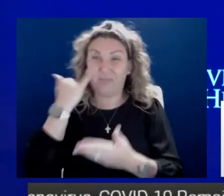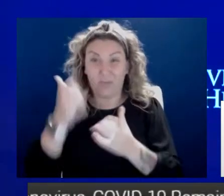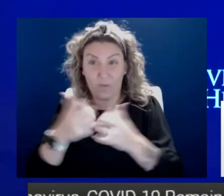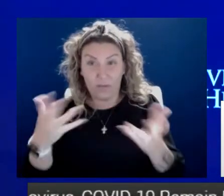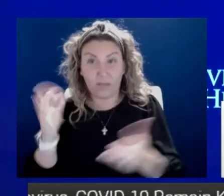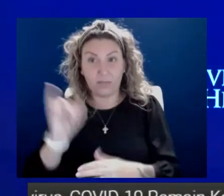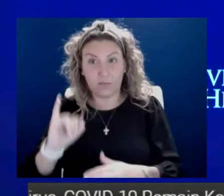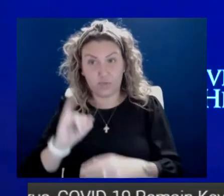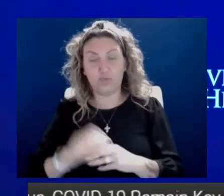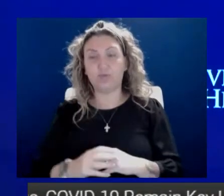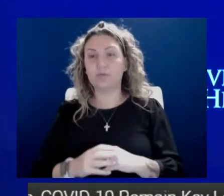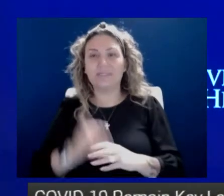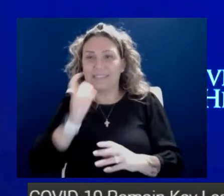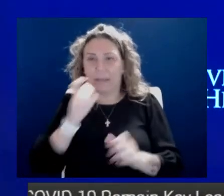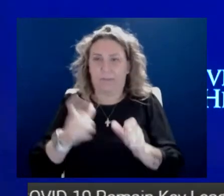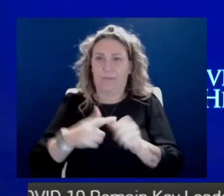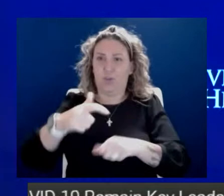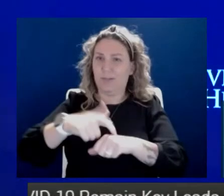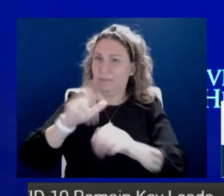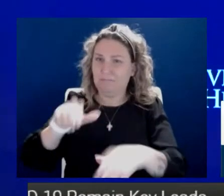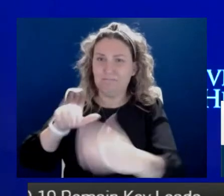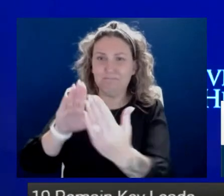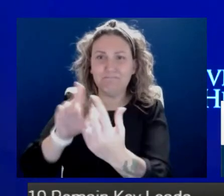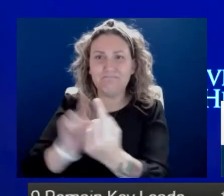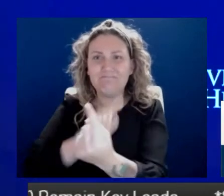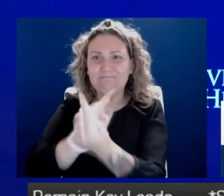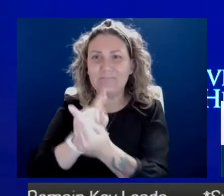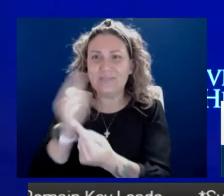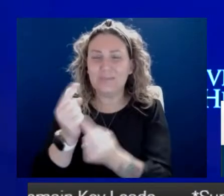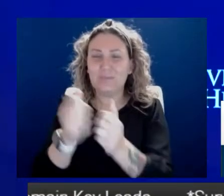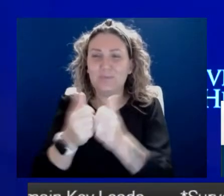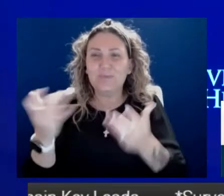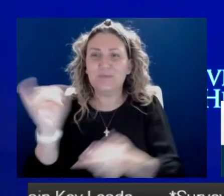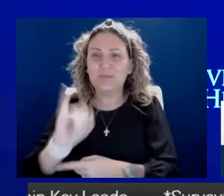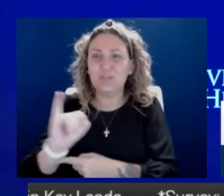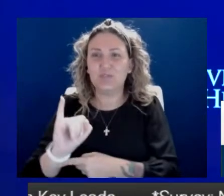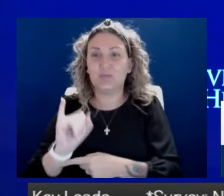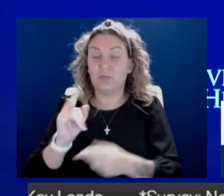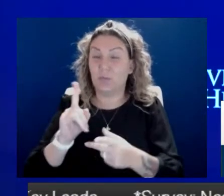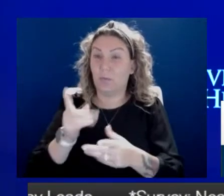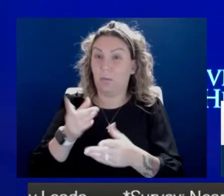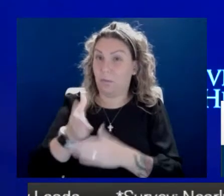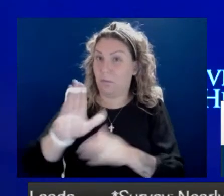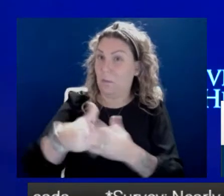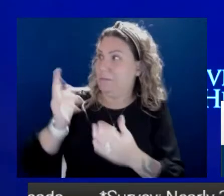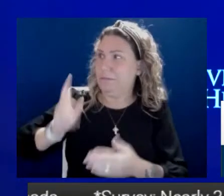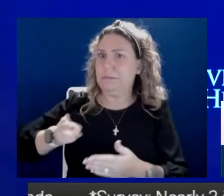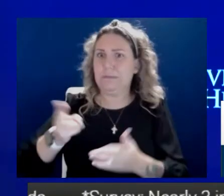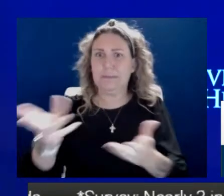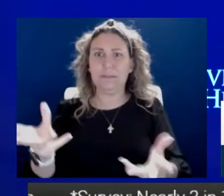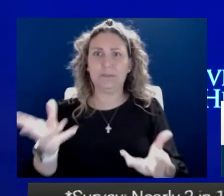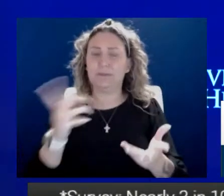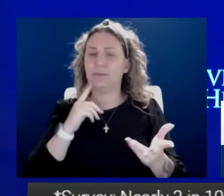that's not the first time we've dealt with that quite a bit throughout the history. And so I want to encourage you again to just,